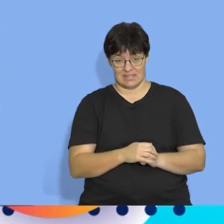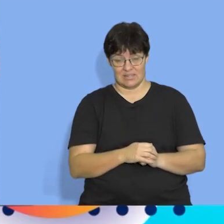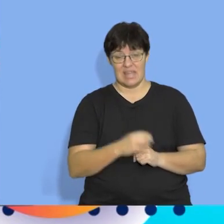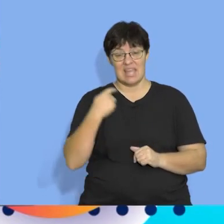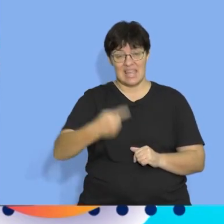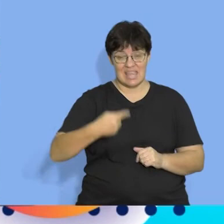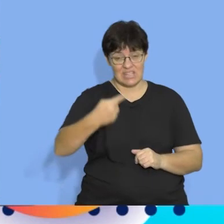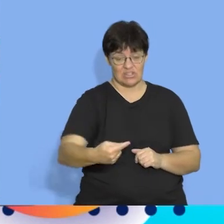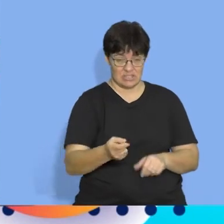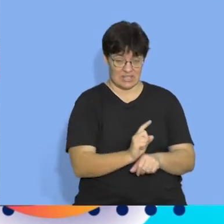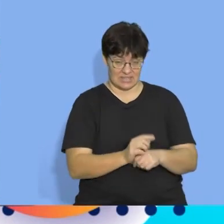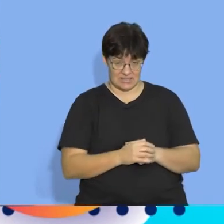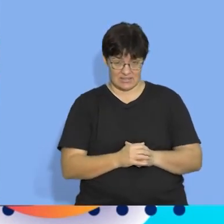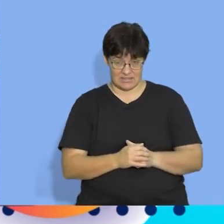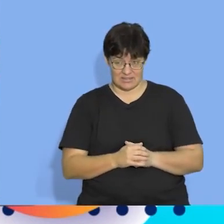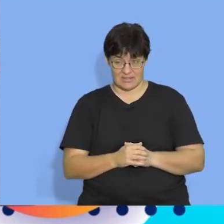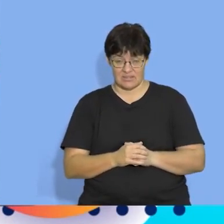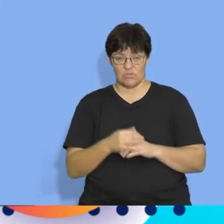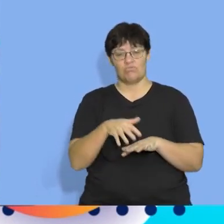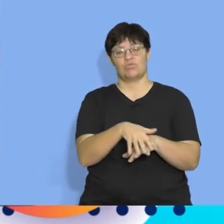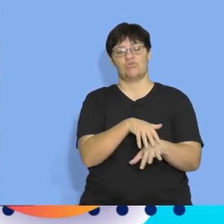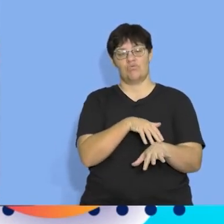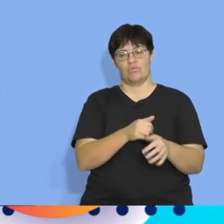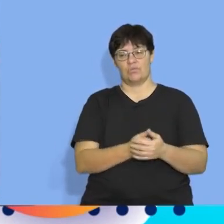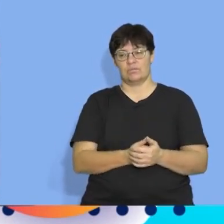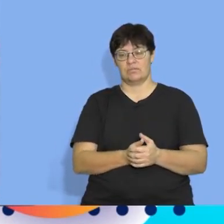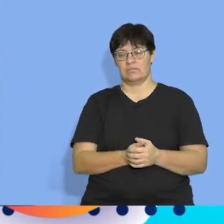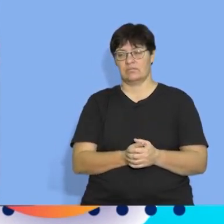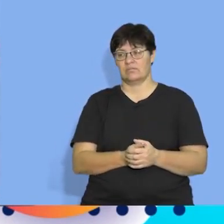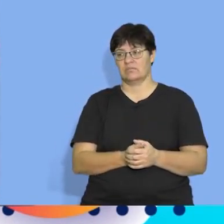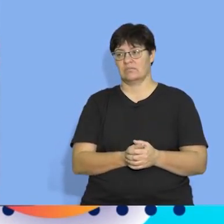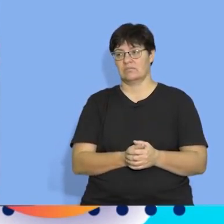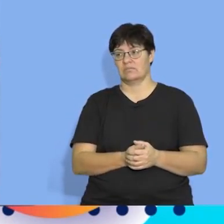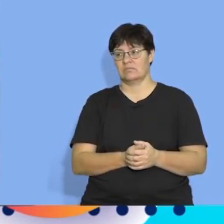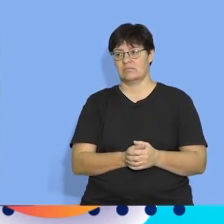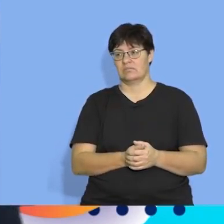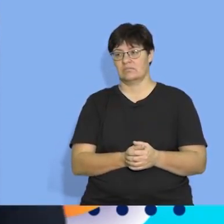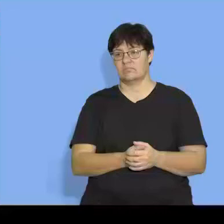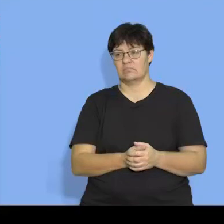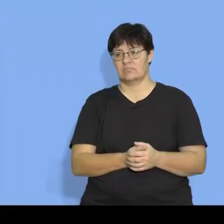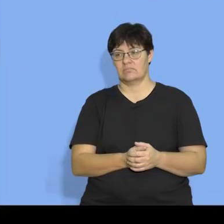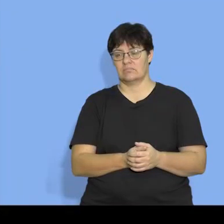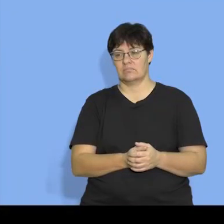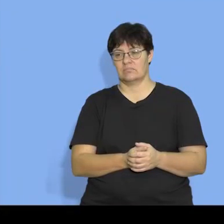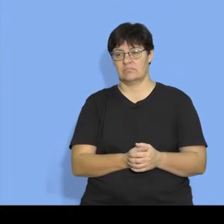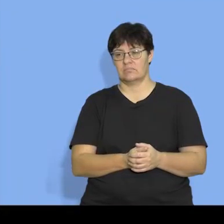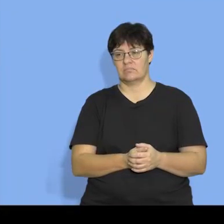per second every second. Okay, she's slowing down. All right, so